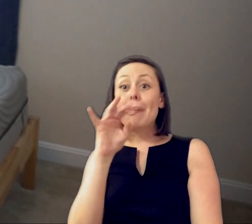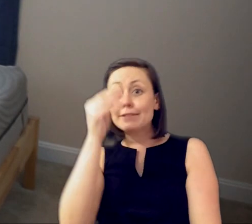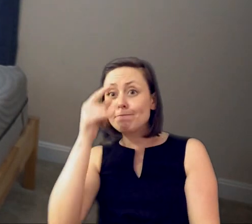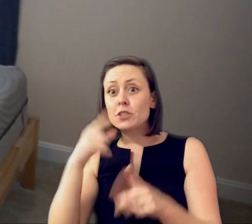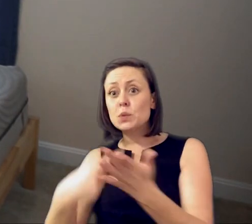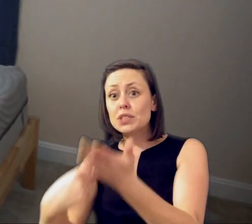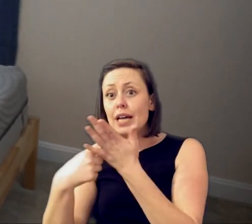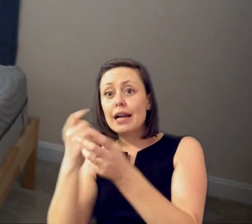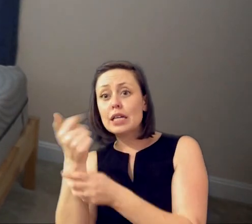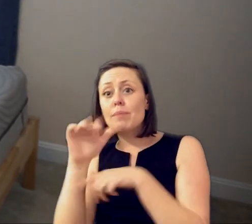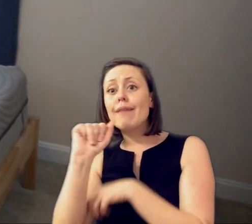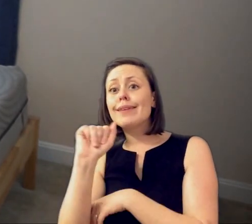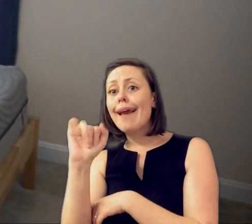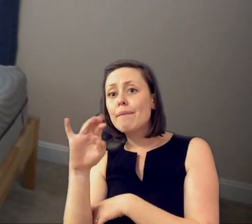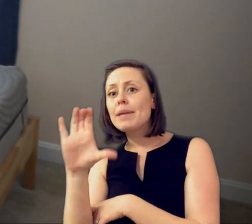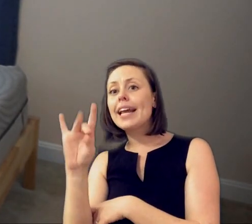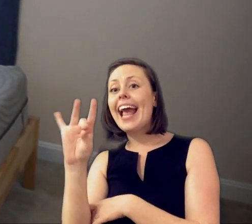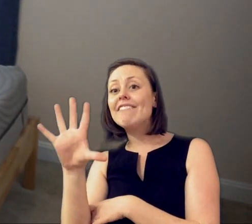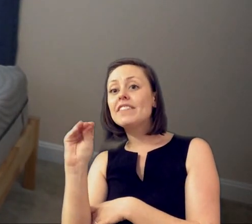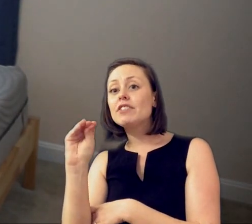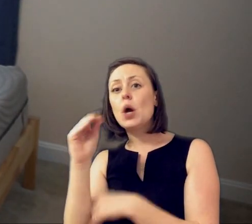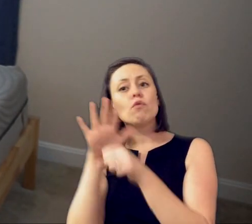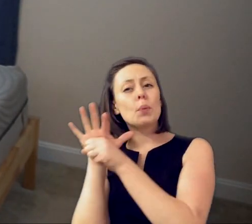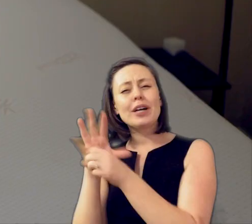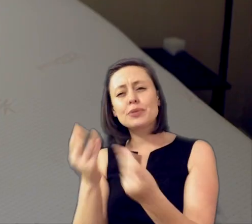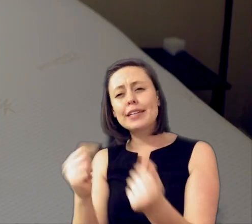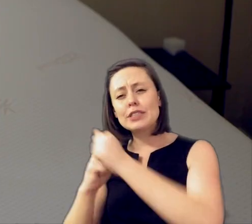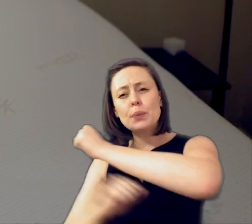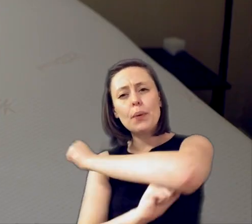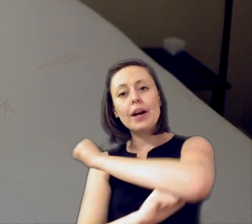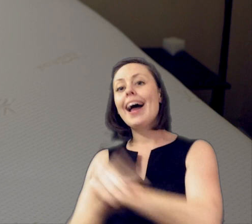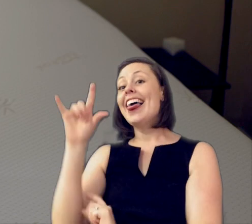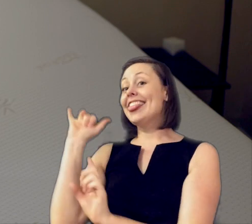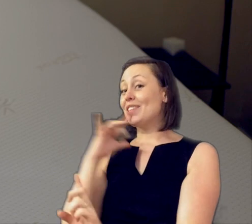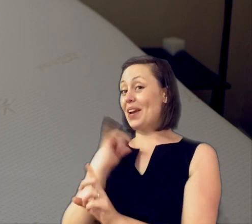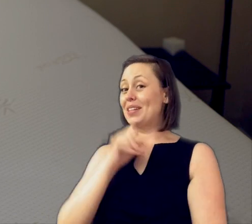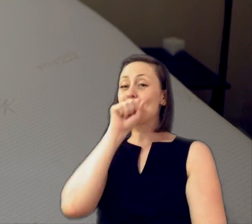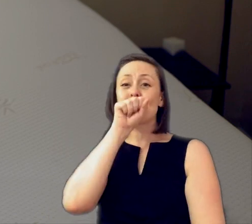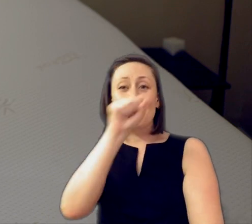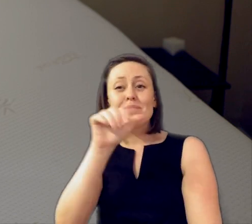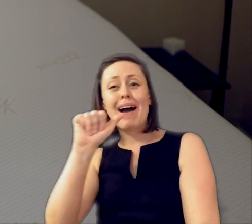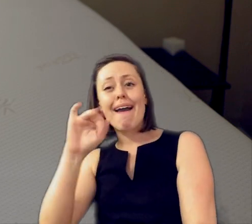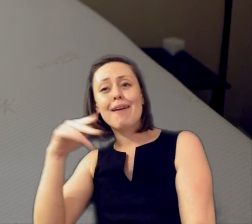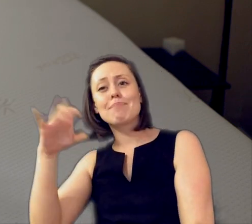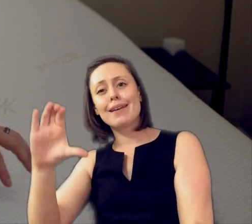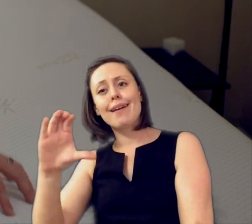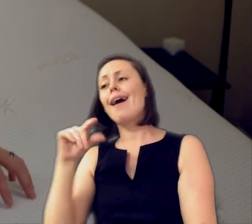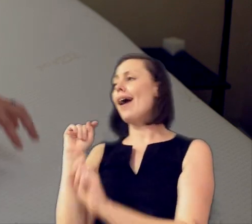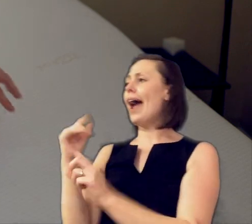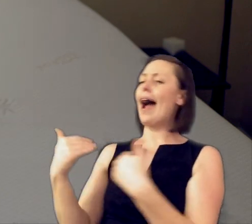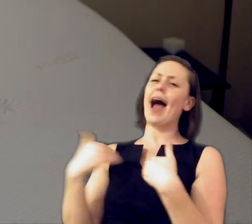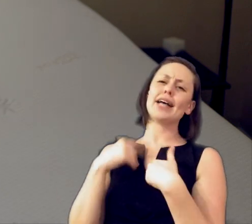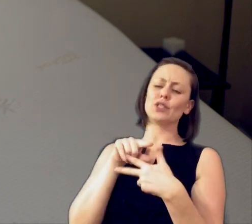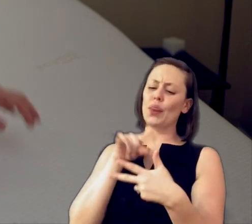the AirPedic 850 in regards to pressure relief and support? That's what I really love about the AirPedic, is that it has